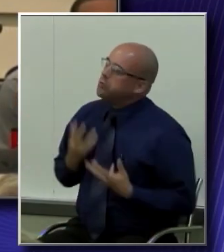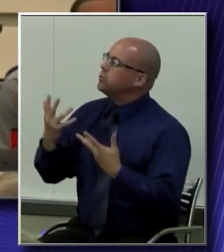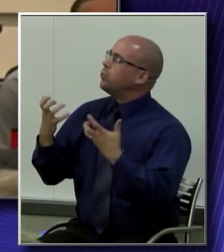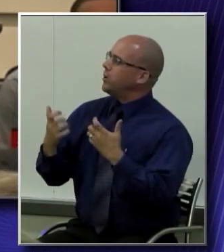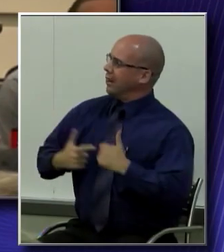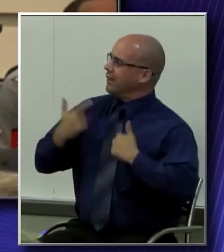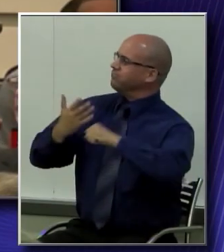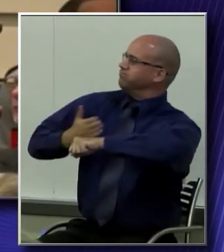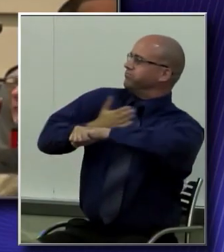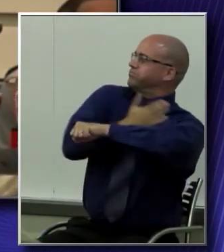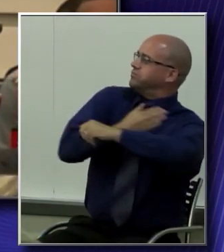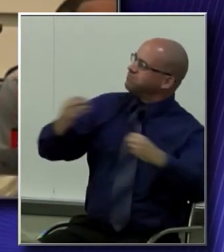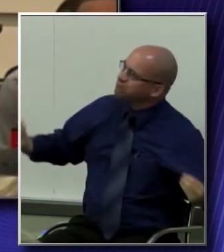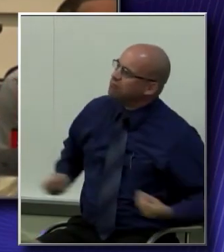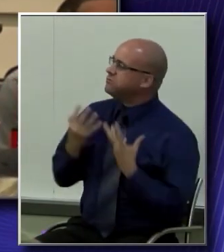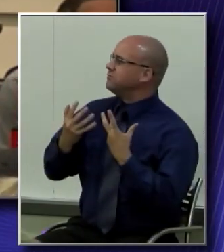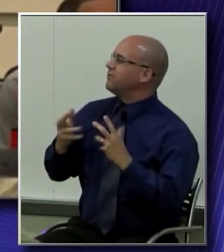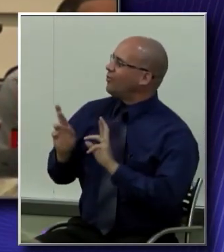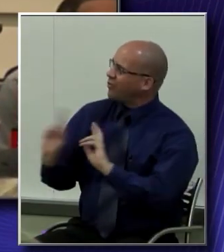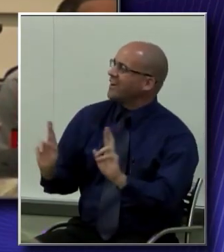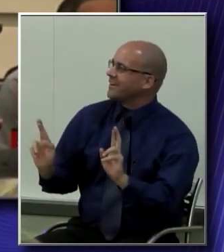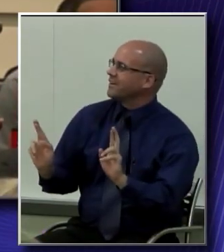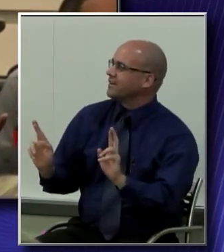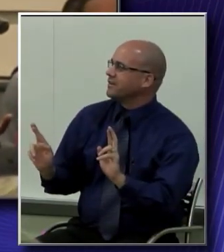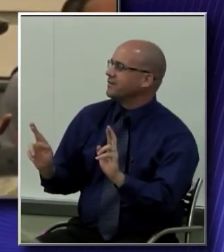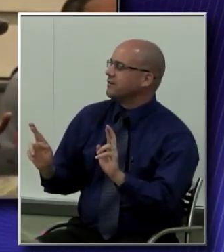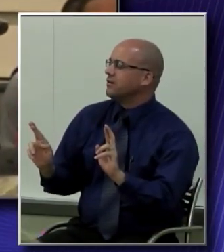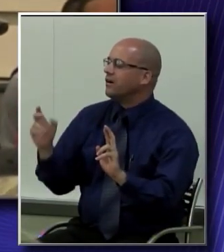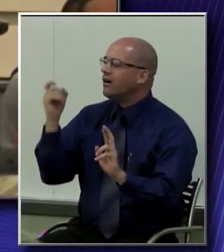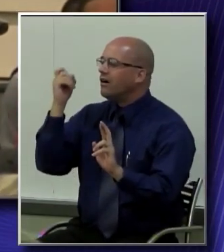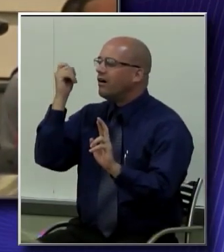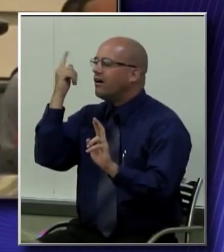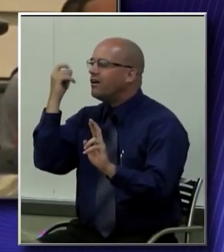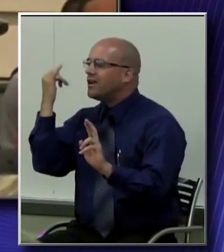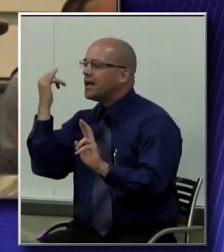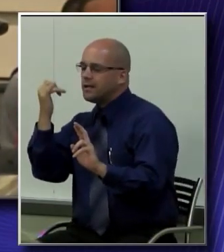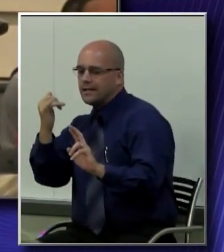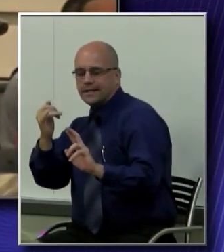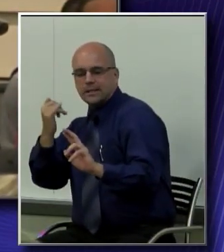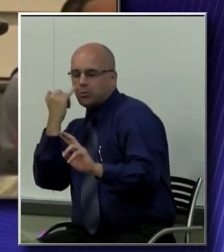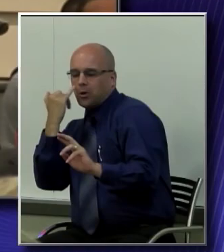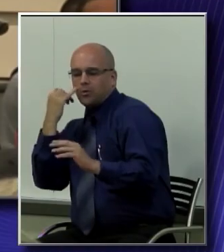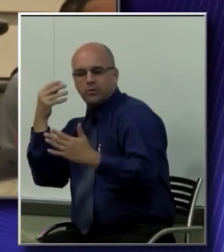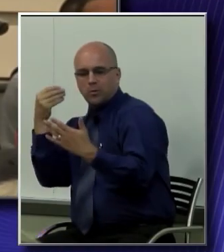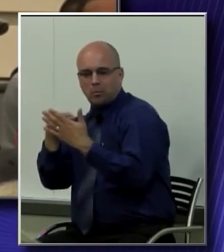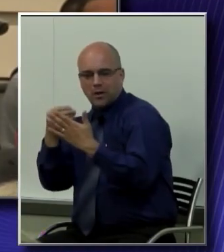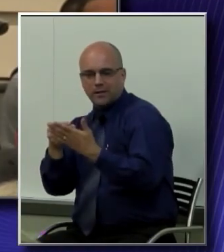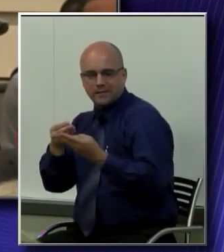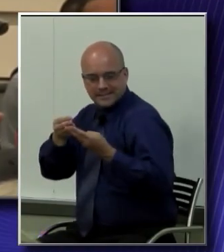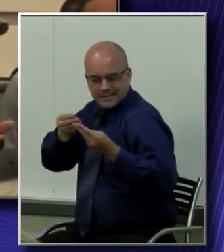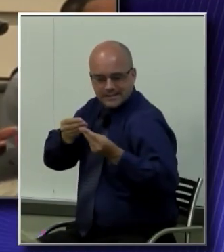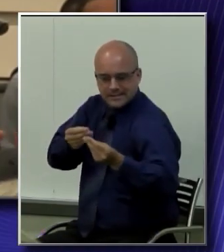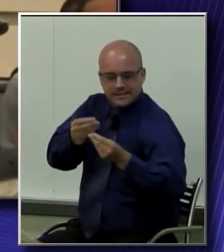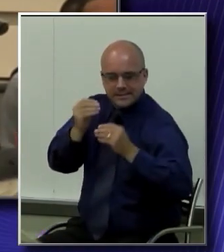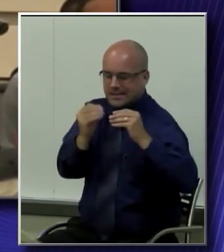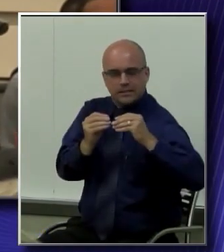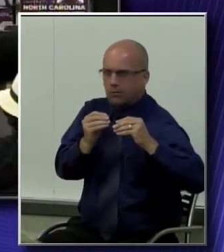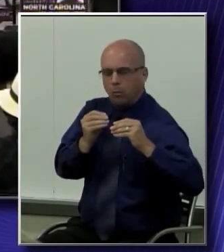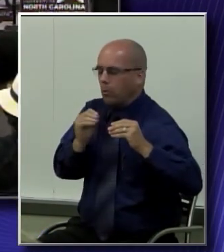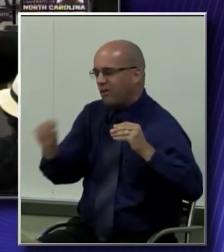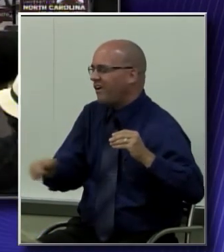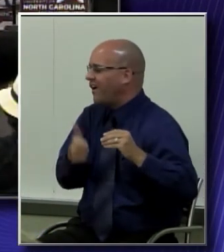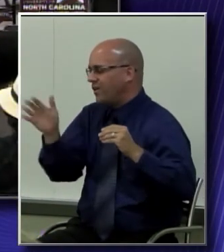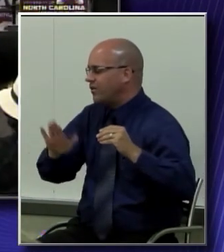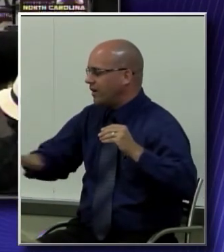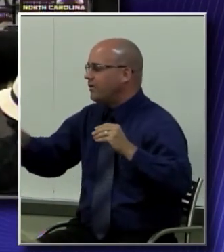life. And it gets frustrated to do that when fundings are put towards other places. For example, I